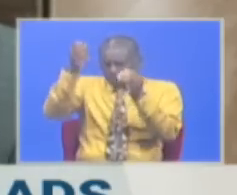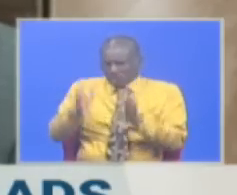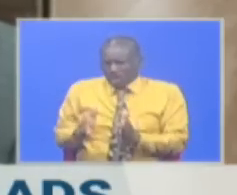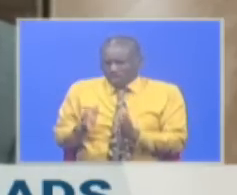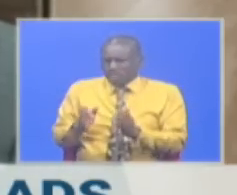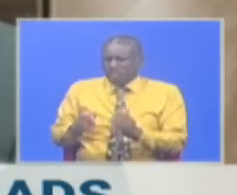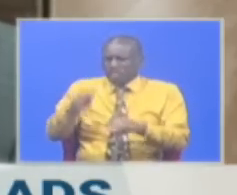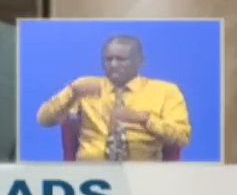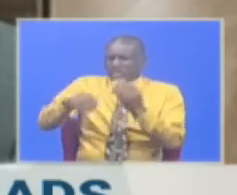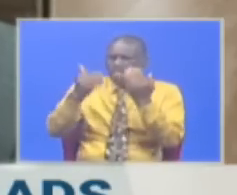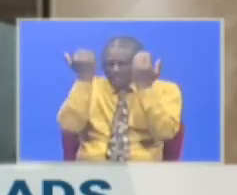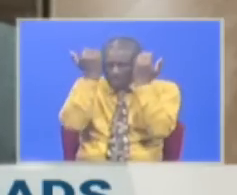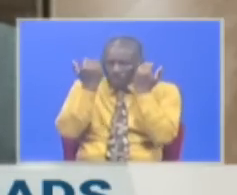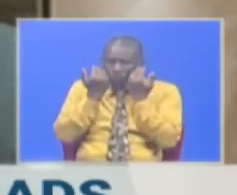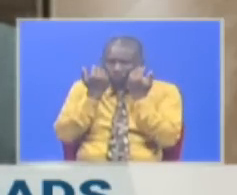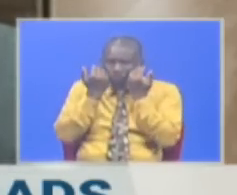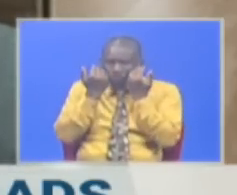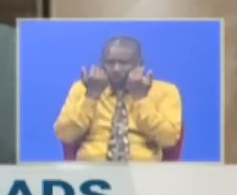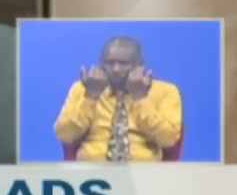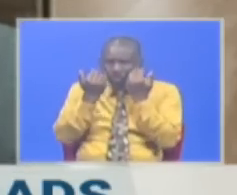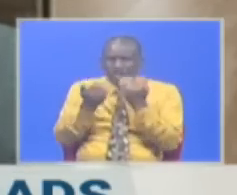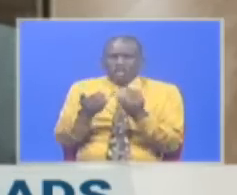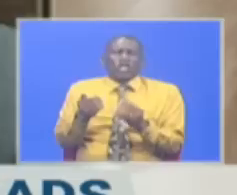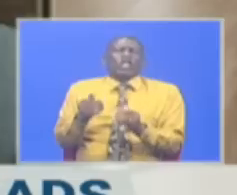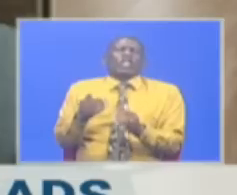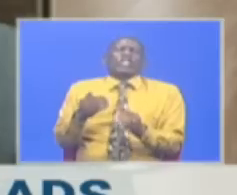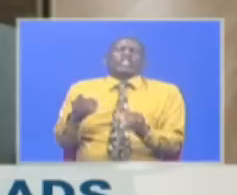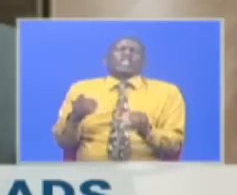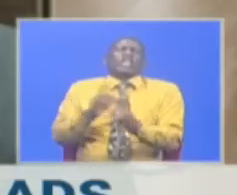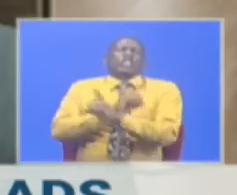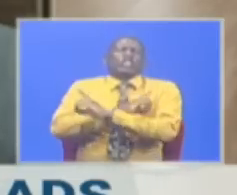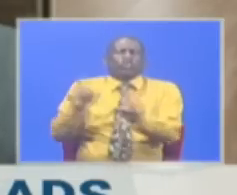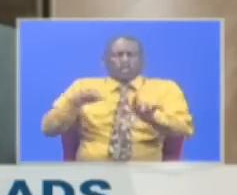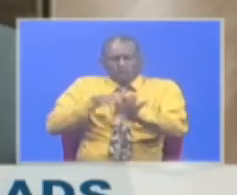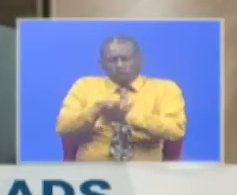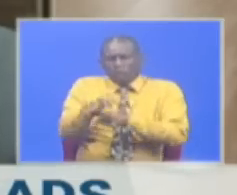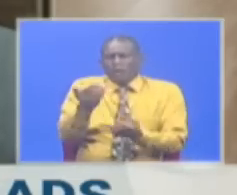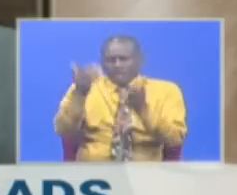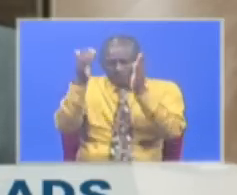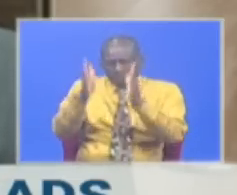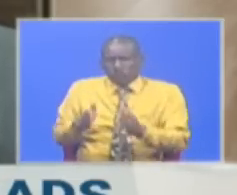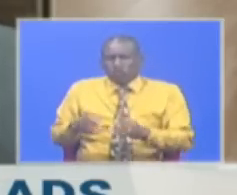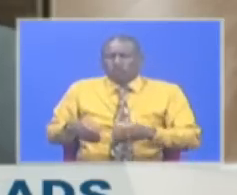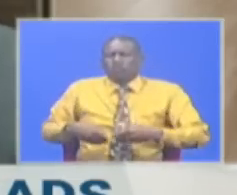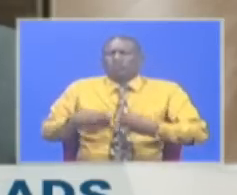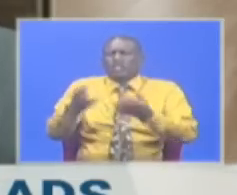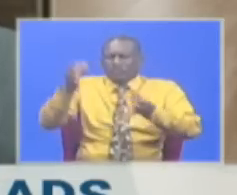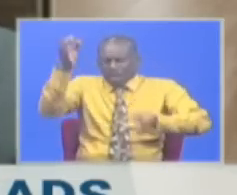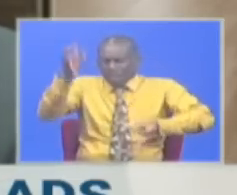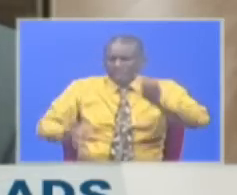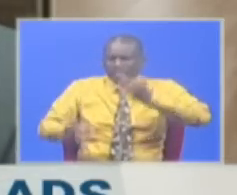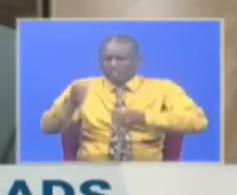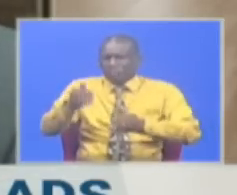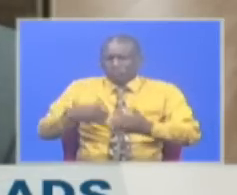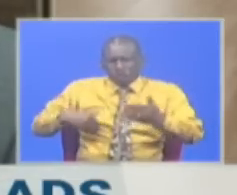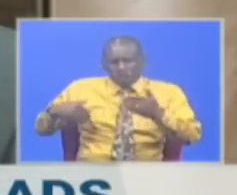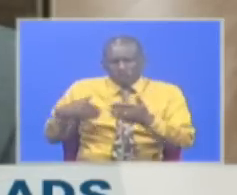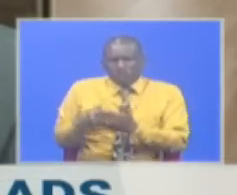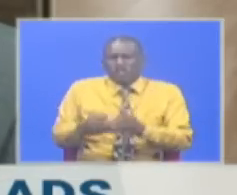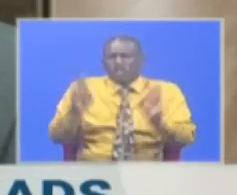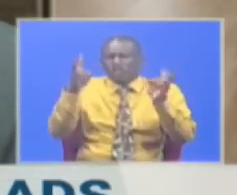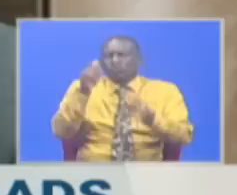court, they are under nobody's direction to reach the conclusions that they reach in a matter that they are to